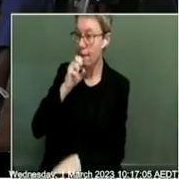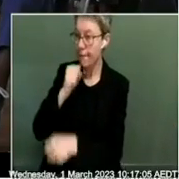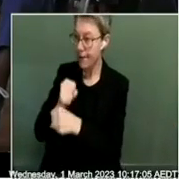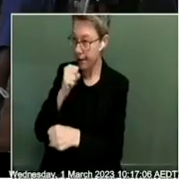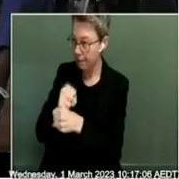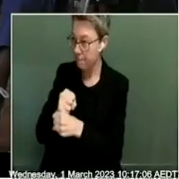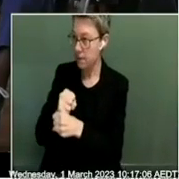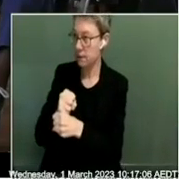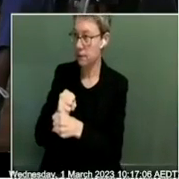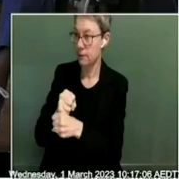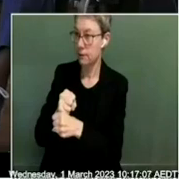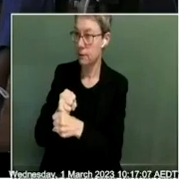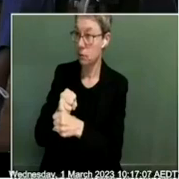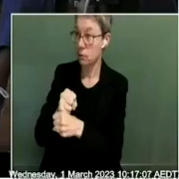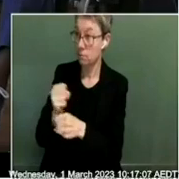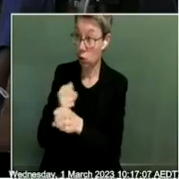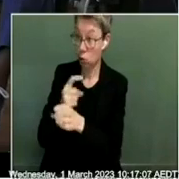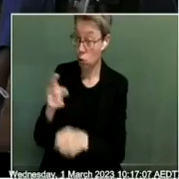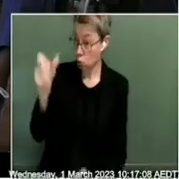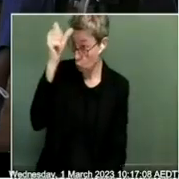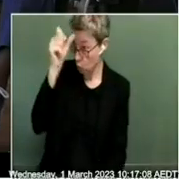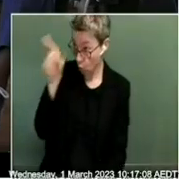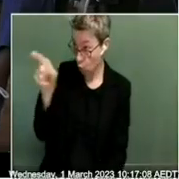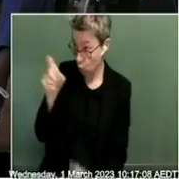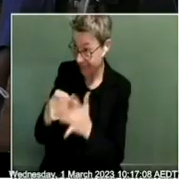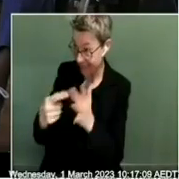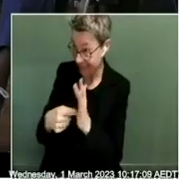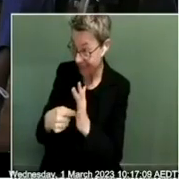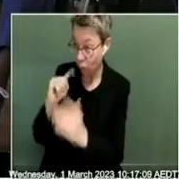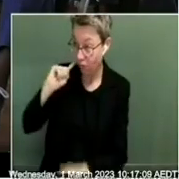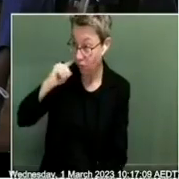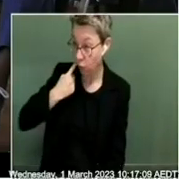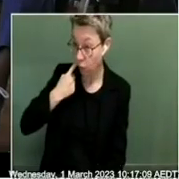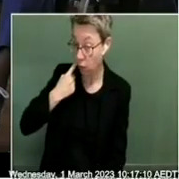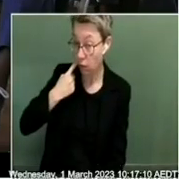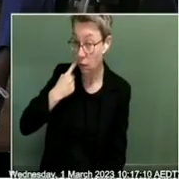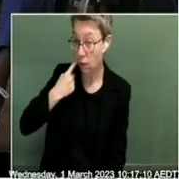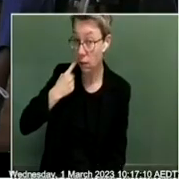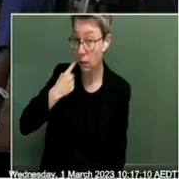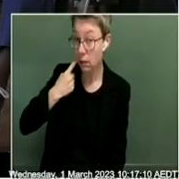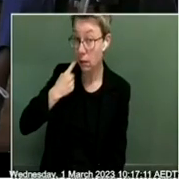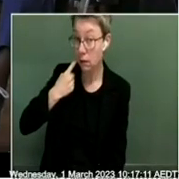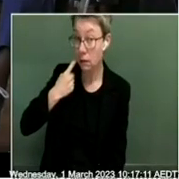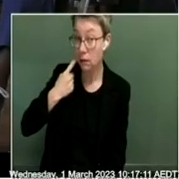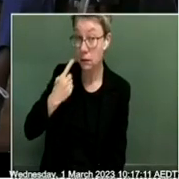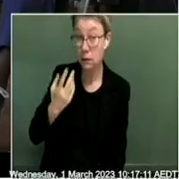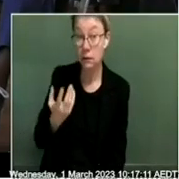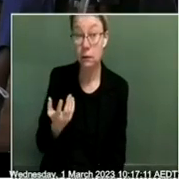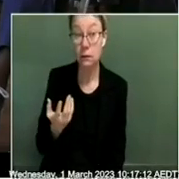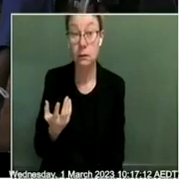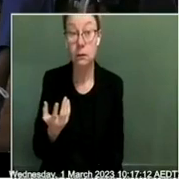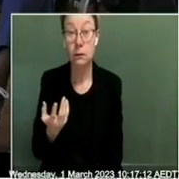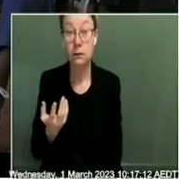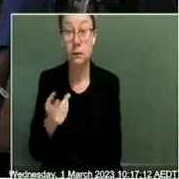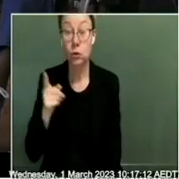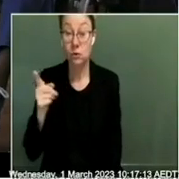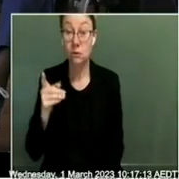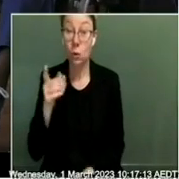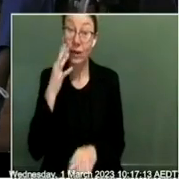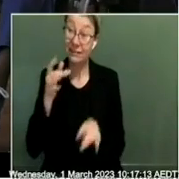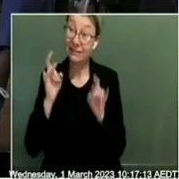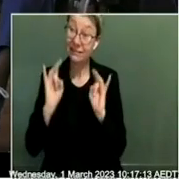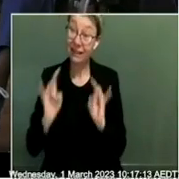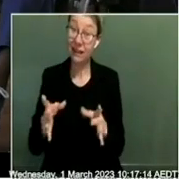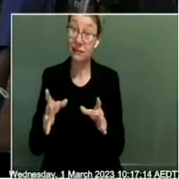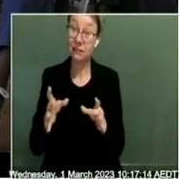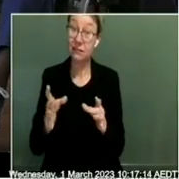was a fight. We should start from mum being removed. But, you know, that photo, Tina,